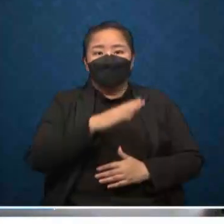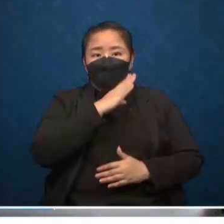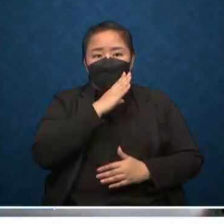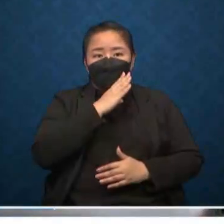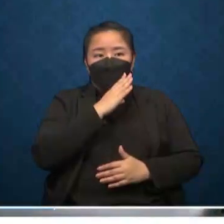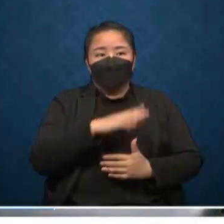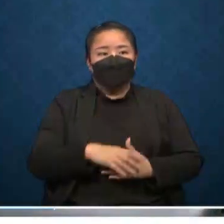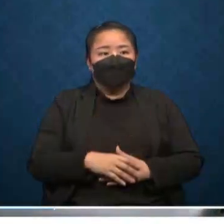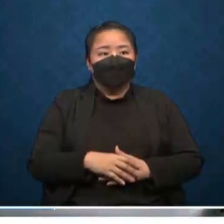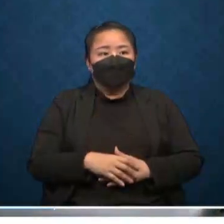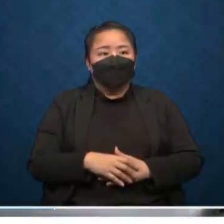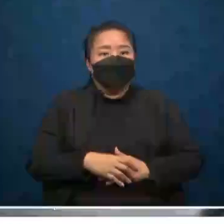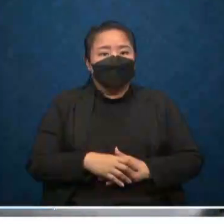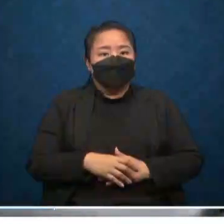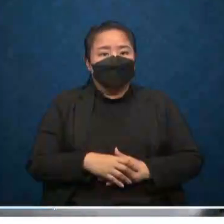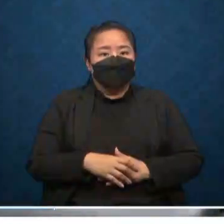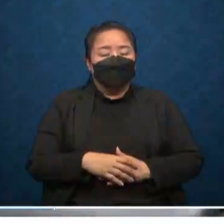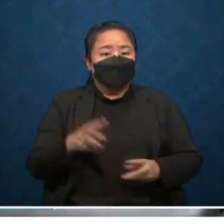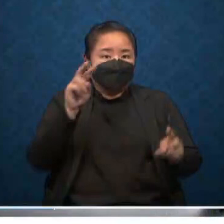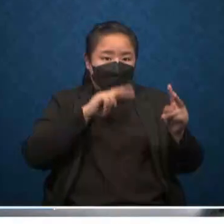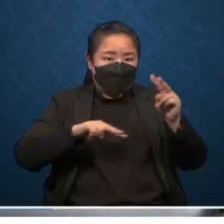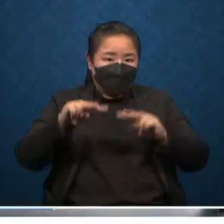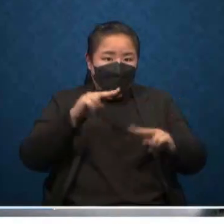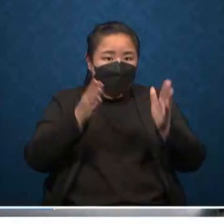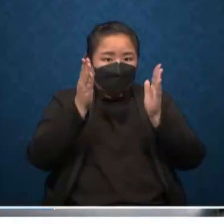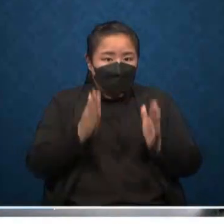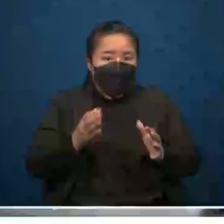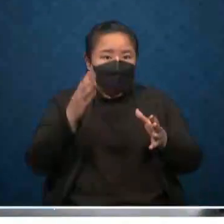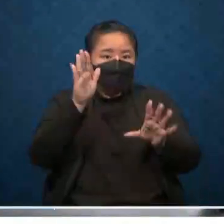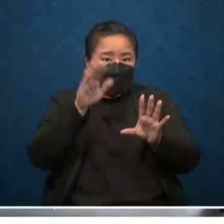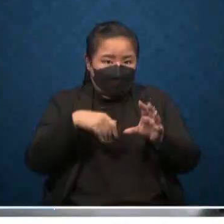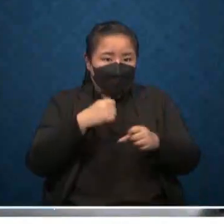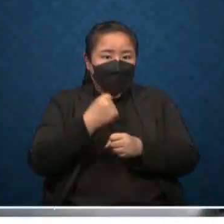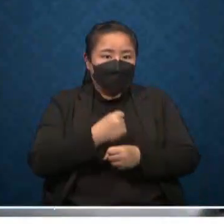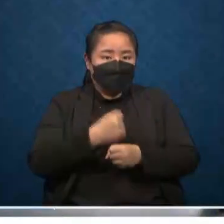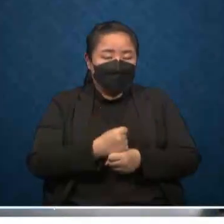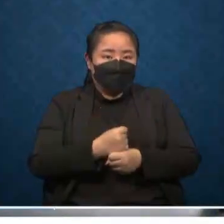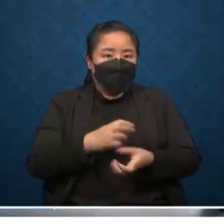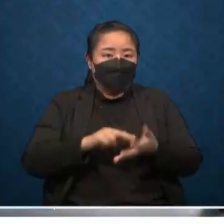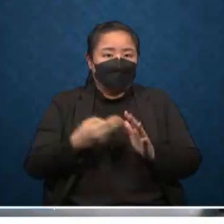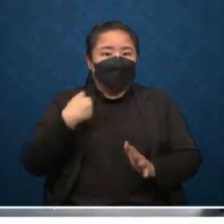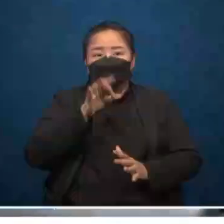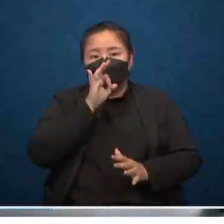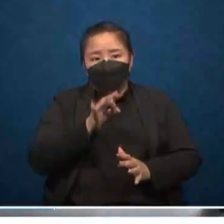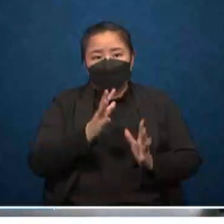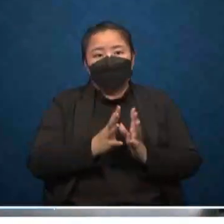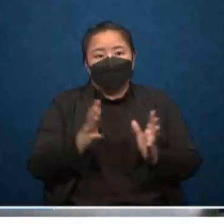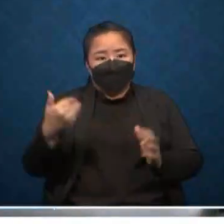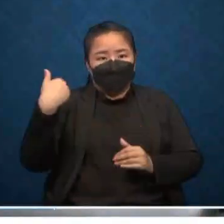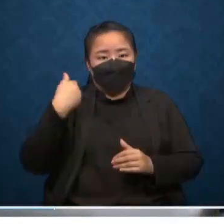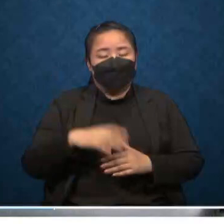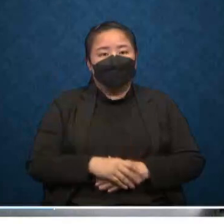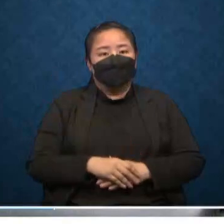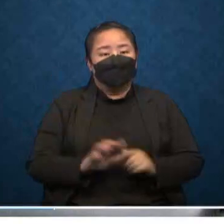to the government of the the is doing, it is very significant to community.